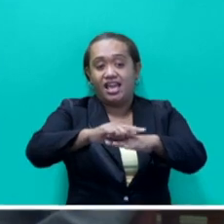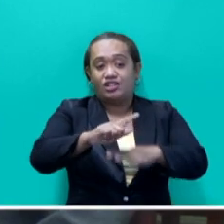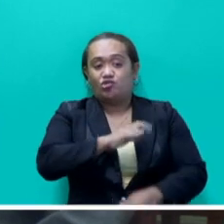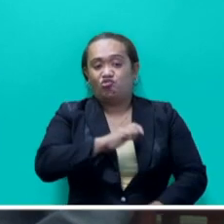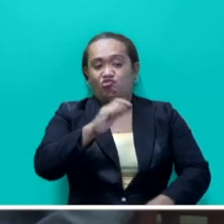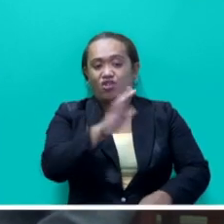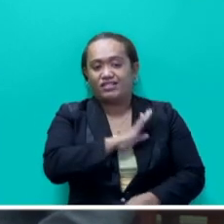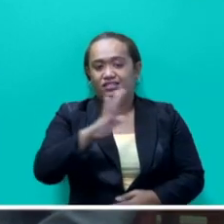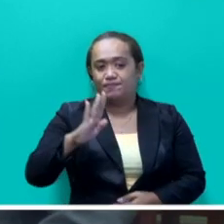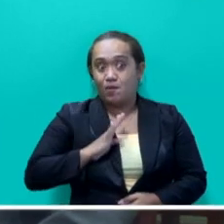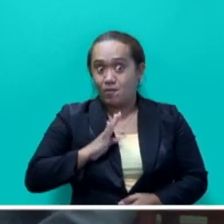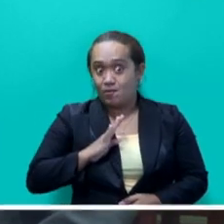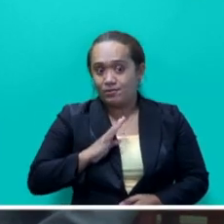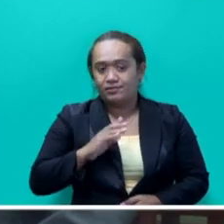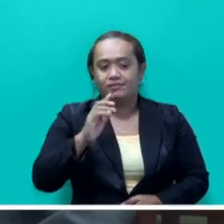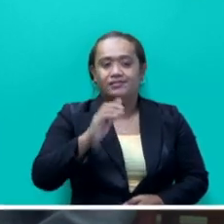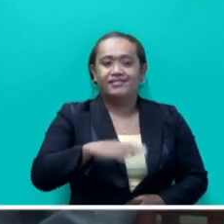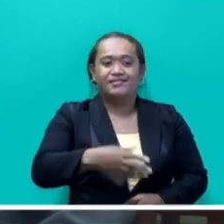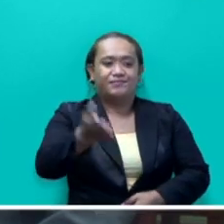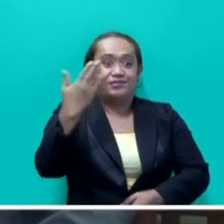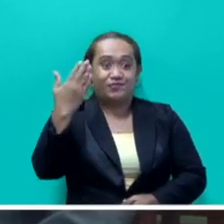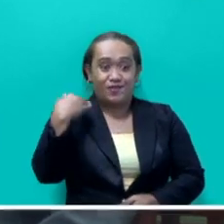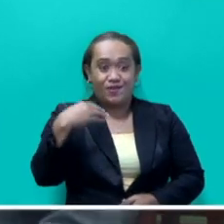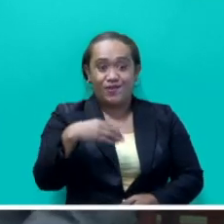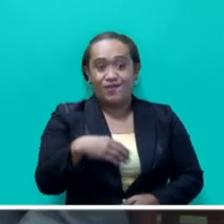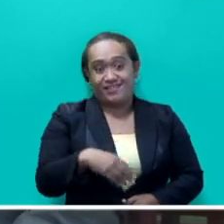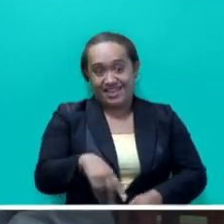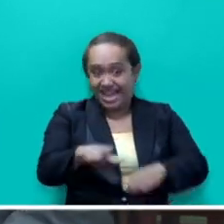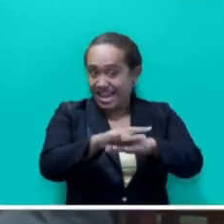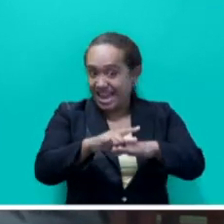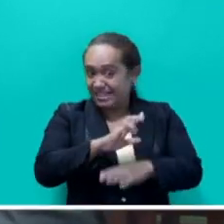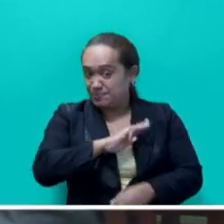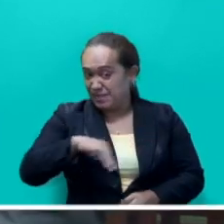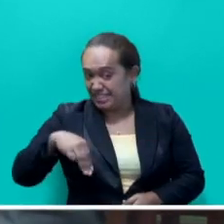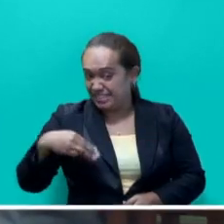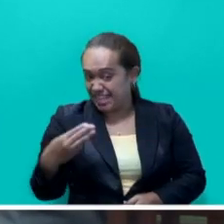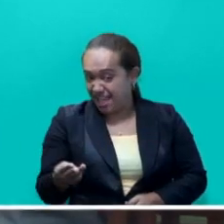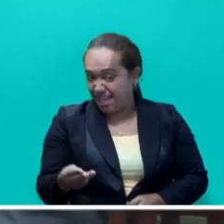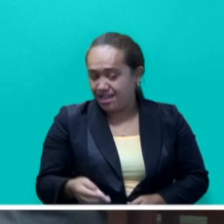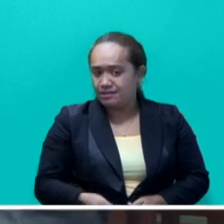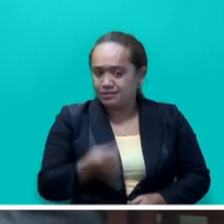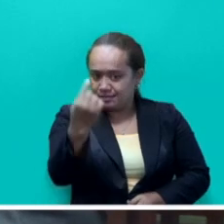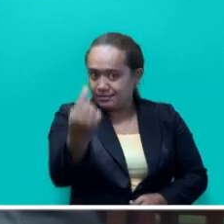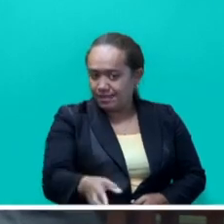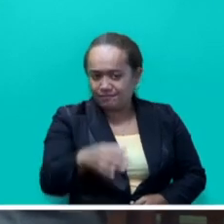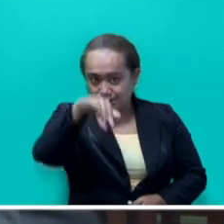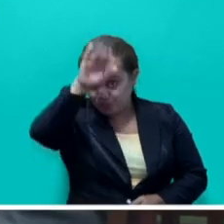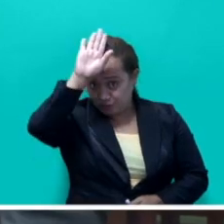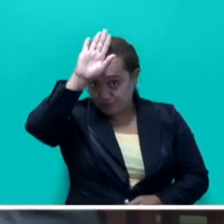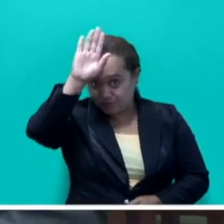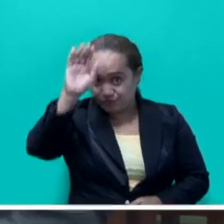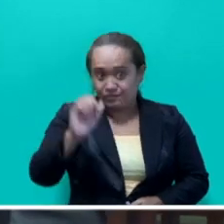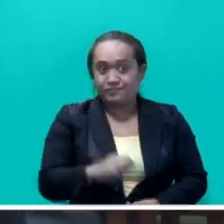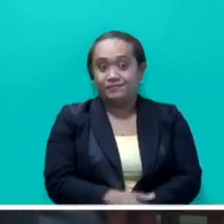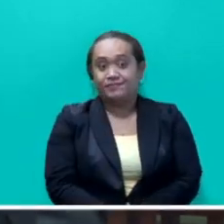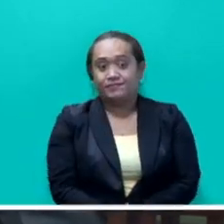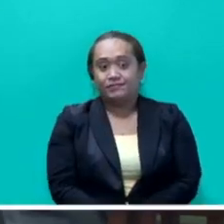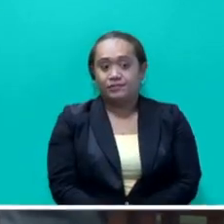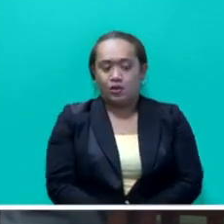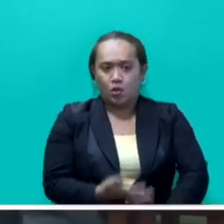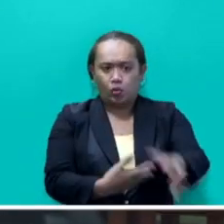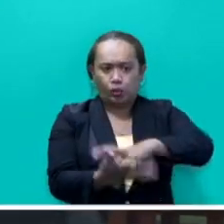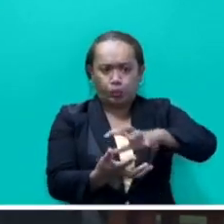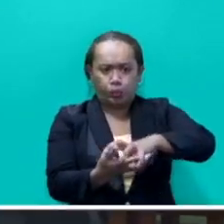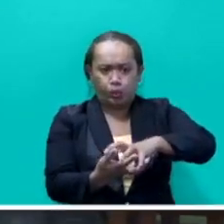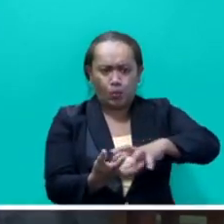as a former lands minister, and of course as a prominent chief. Let's not mix the three, Mr. Speaker,